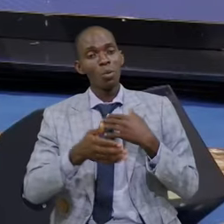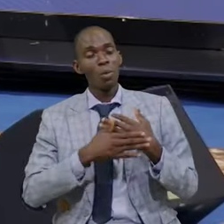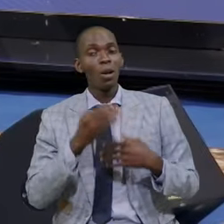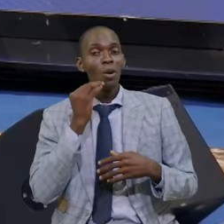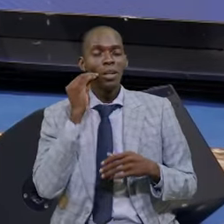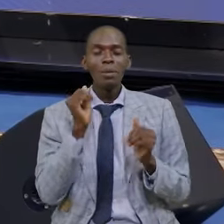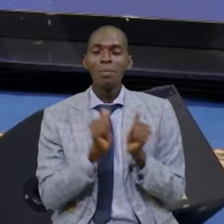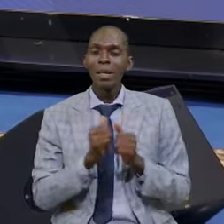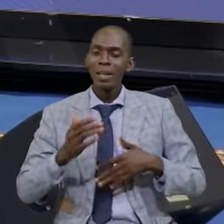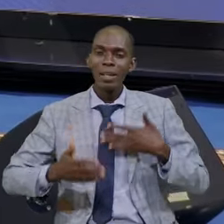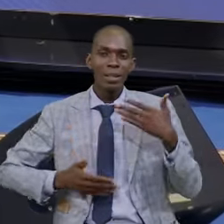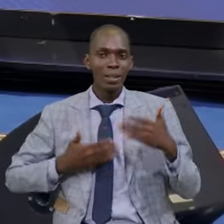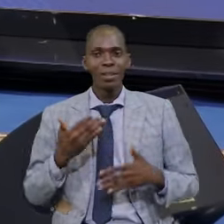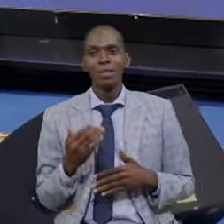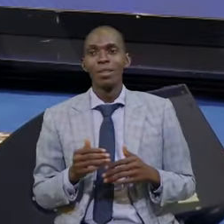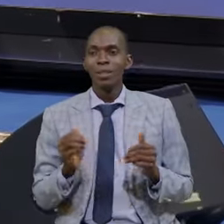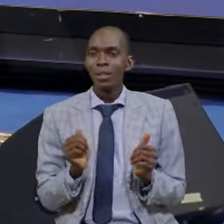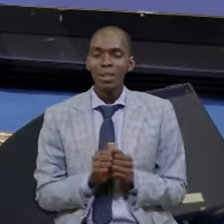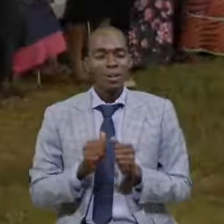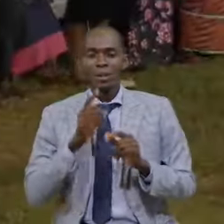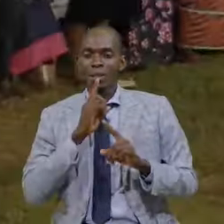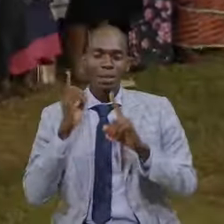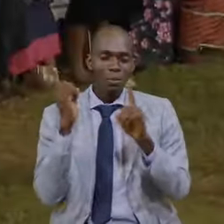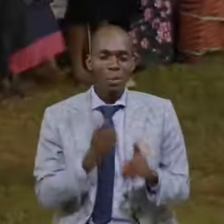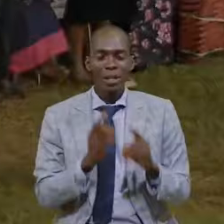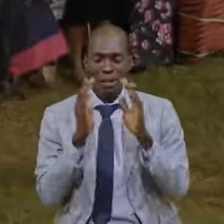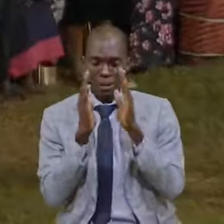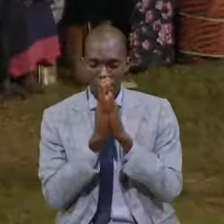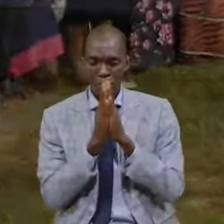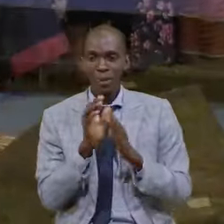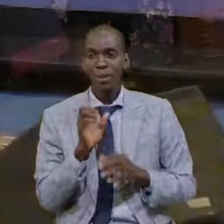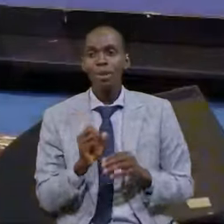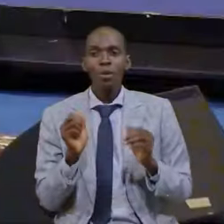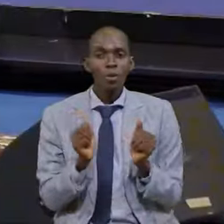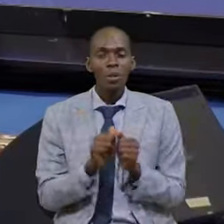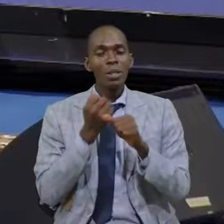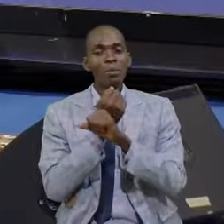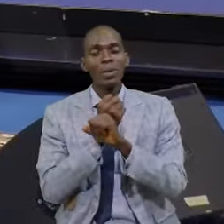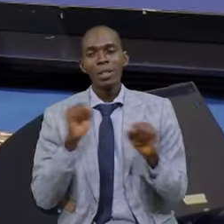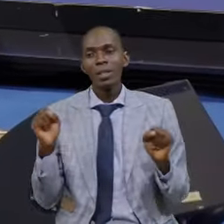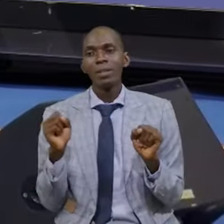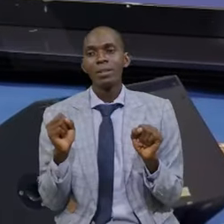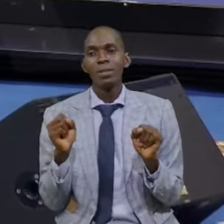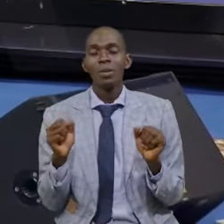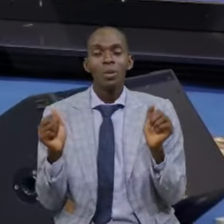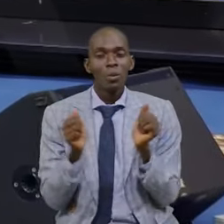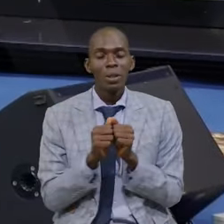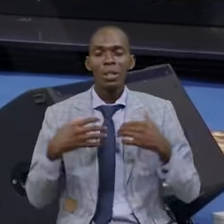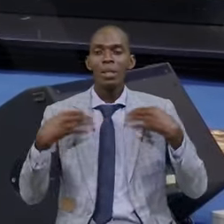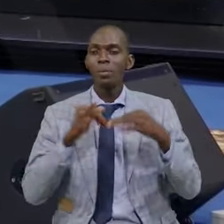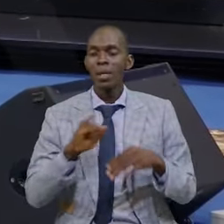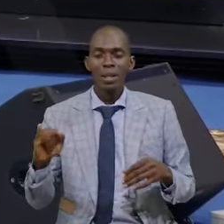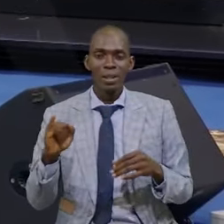joy, with answered prayer, with salvation, with healing.